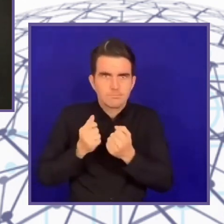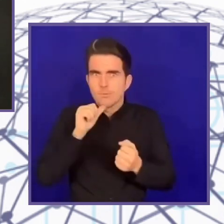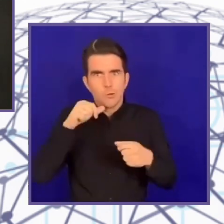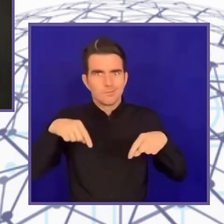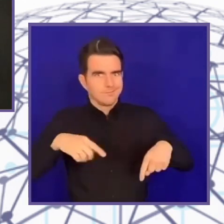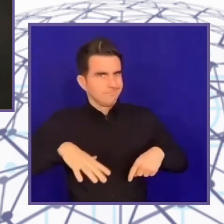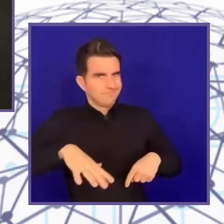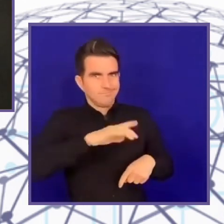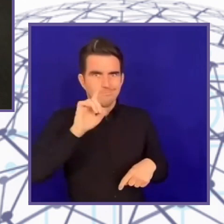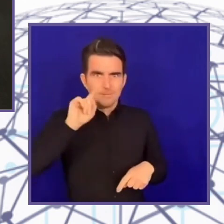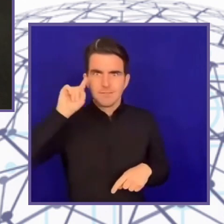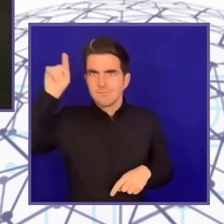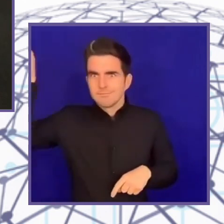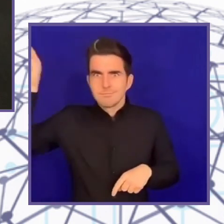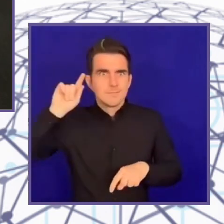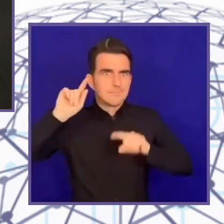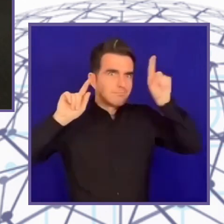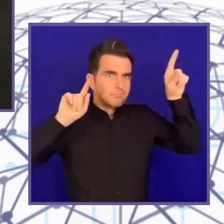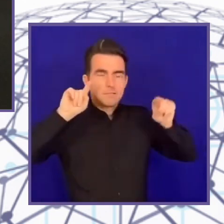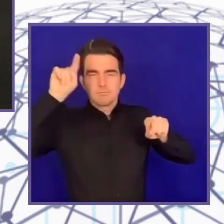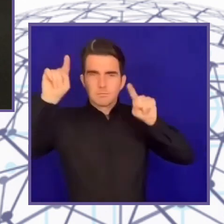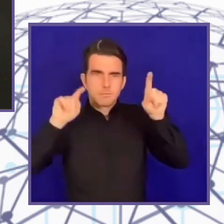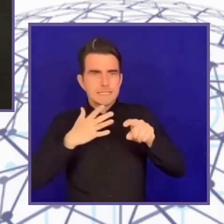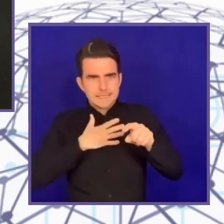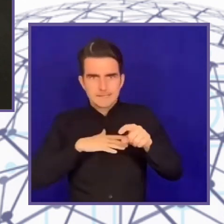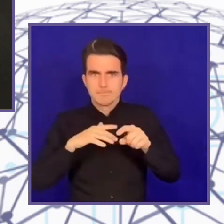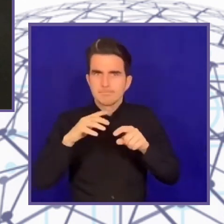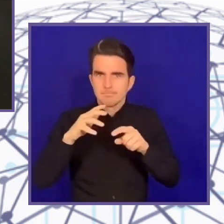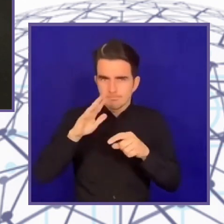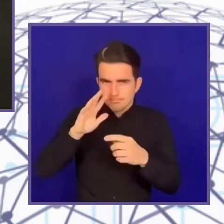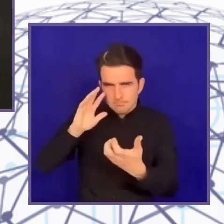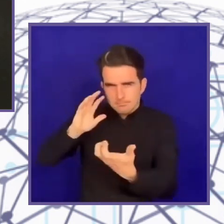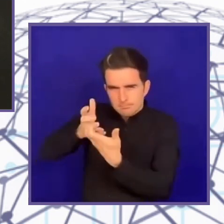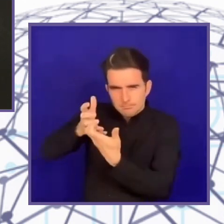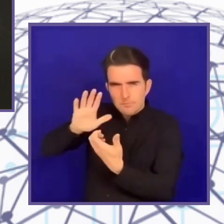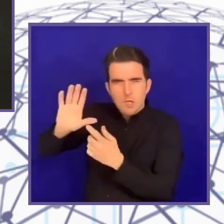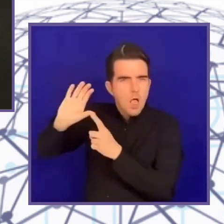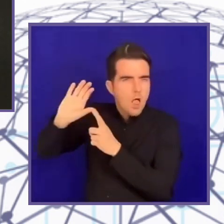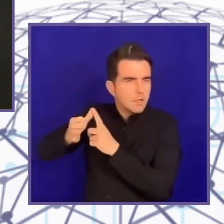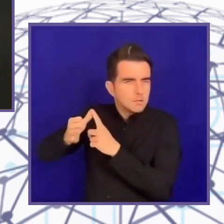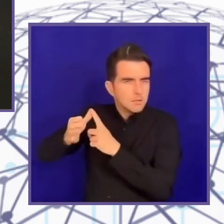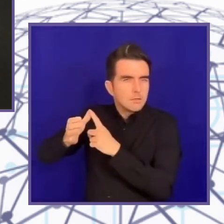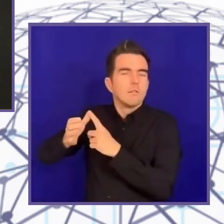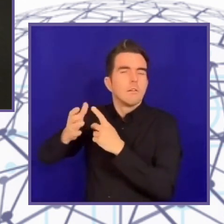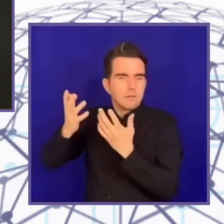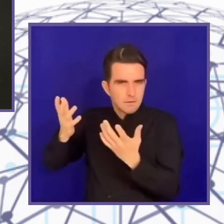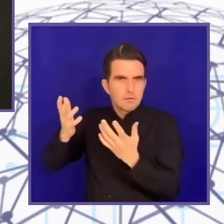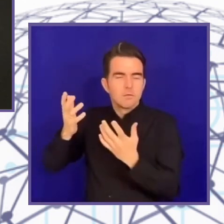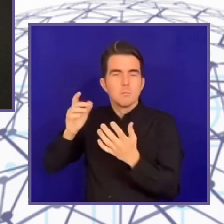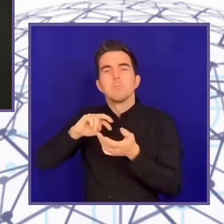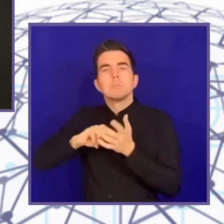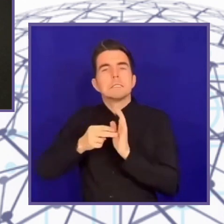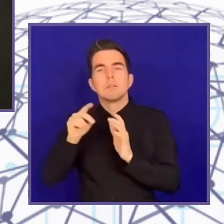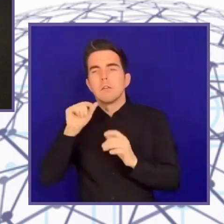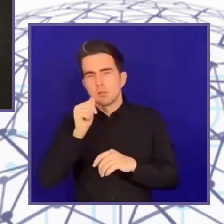part, be incorporated into the funding? That's what I meant. Yep, okay, understood.